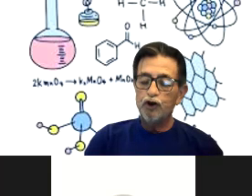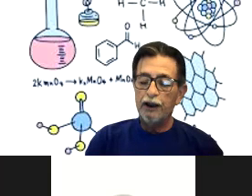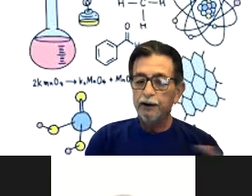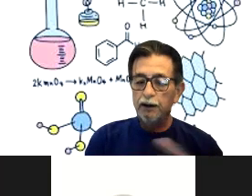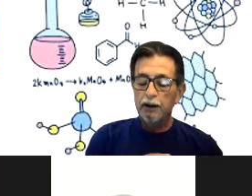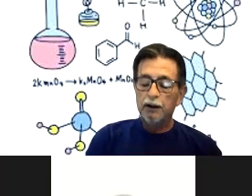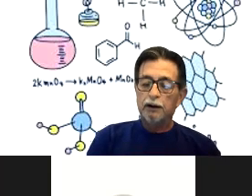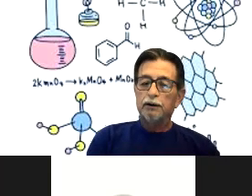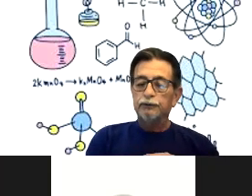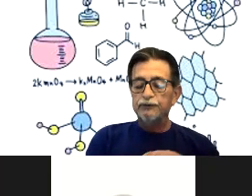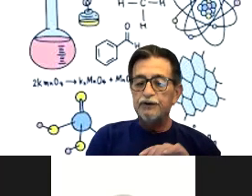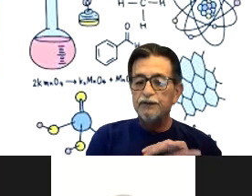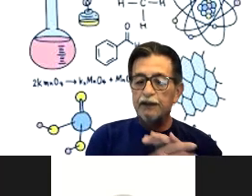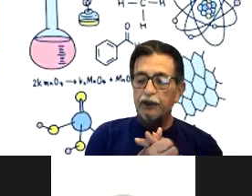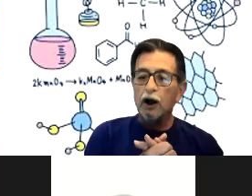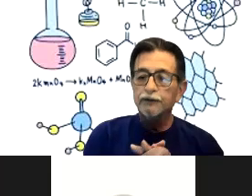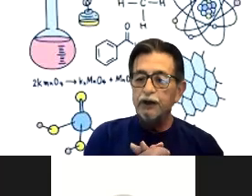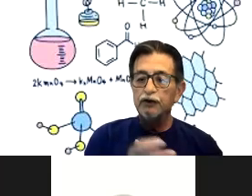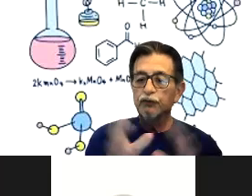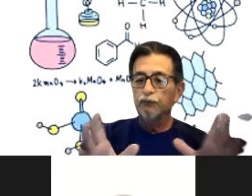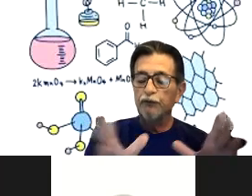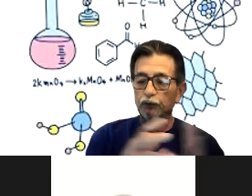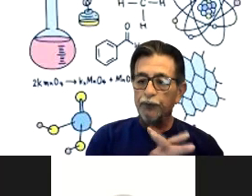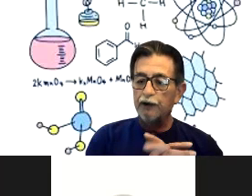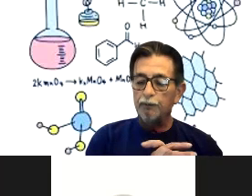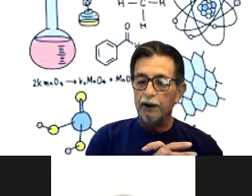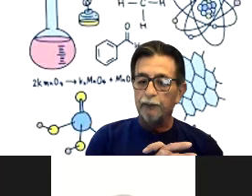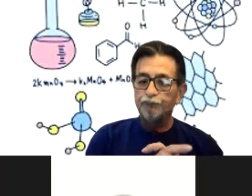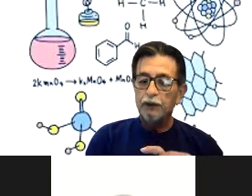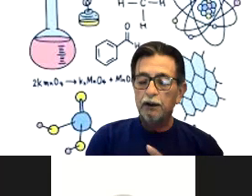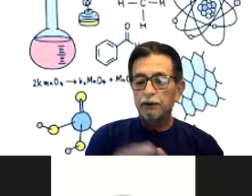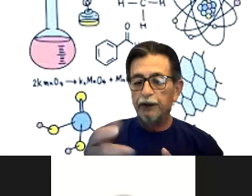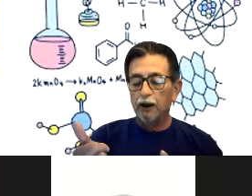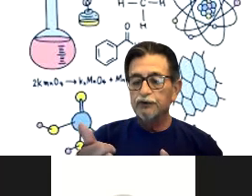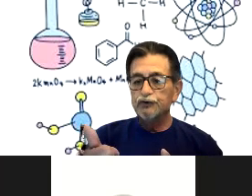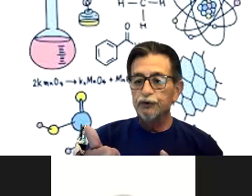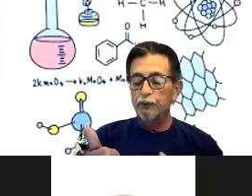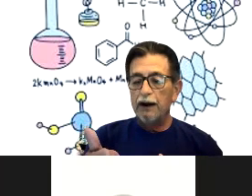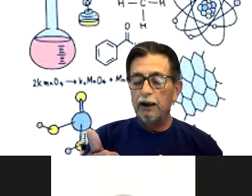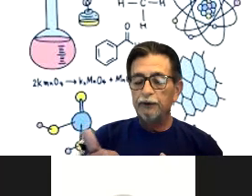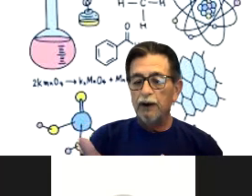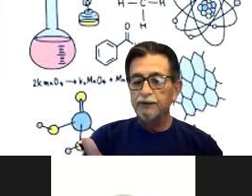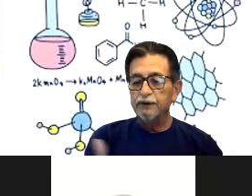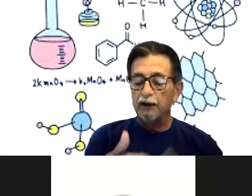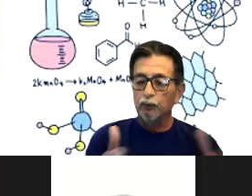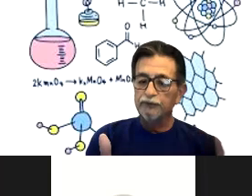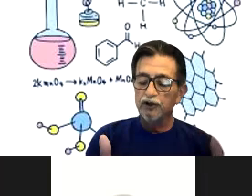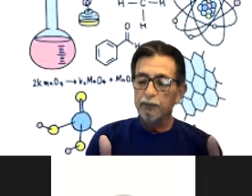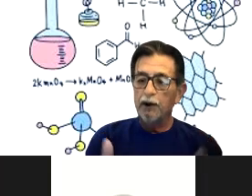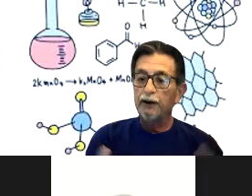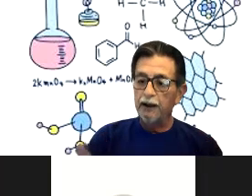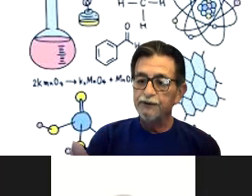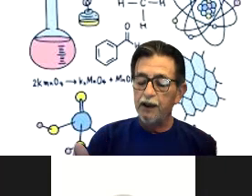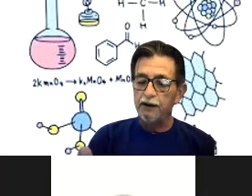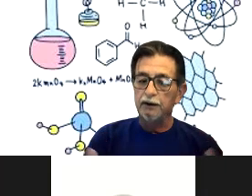Now check to see that the octet is fulfilled with everybody. The oxygen in the right side with the